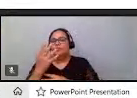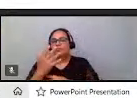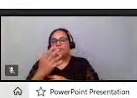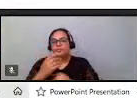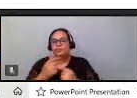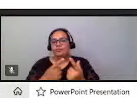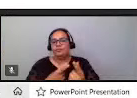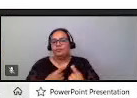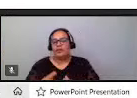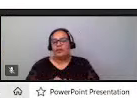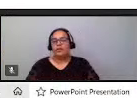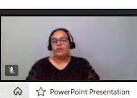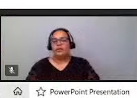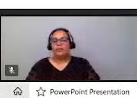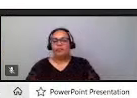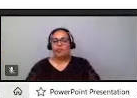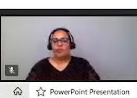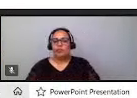presentation